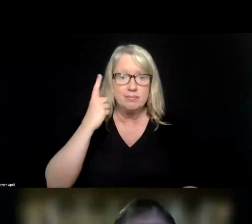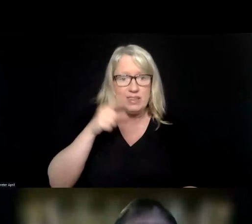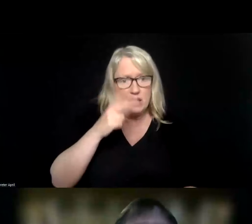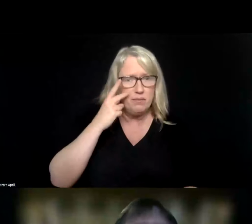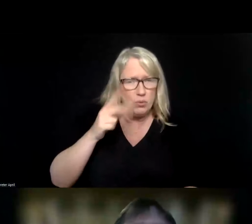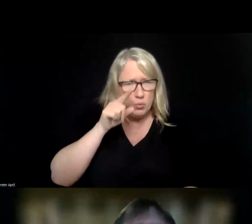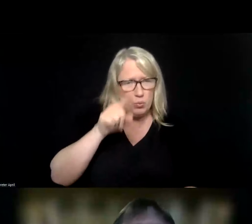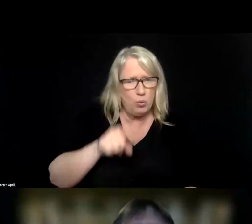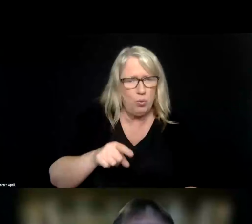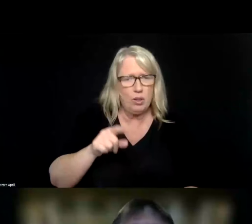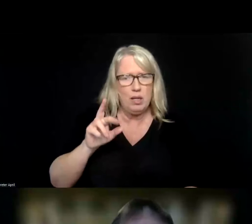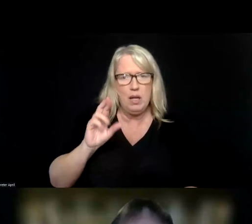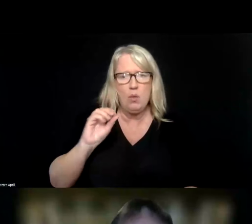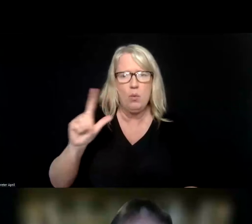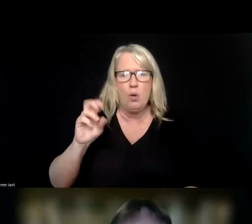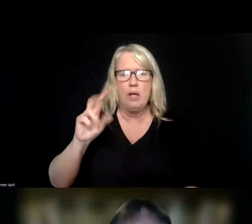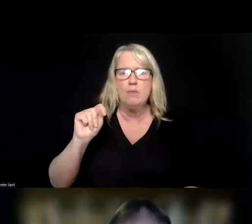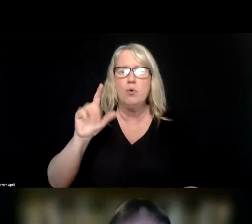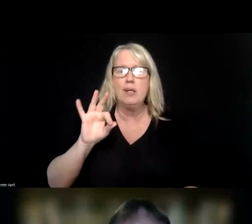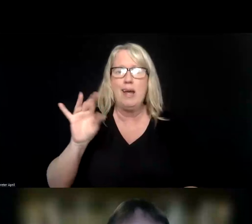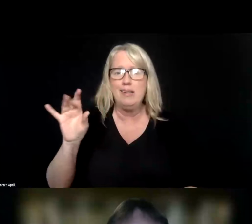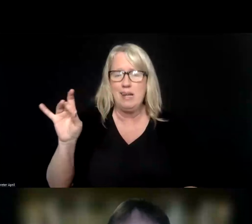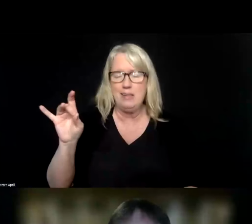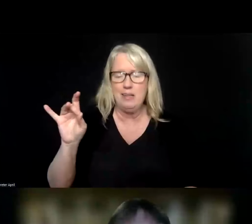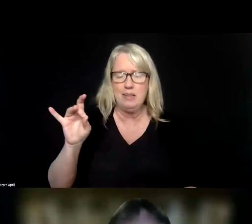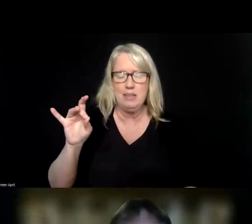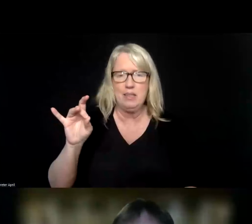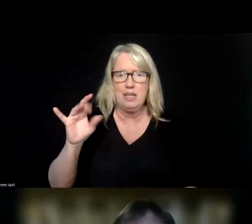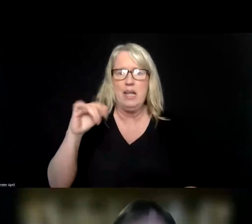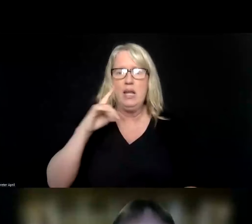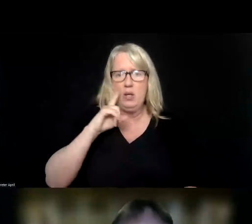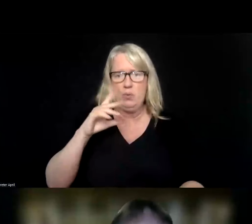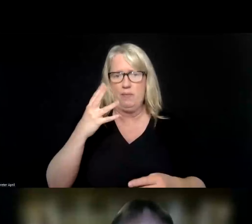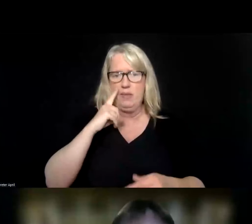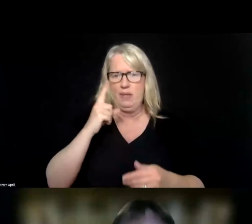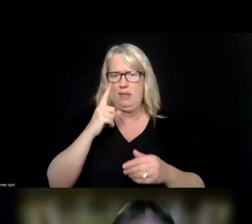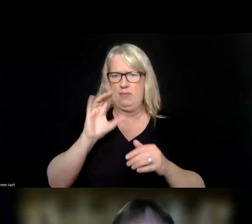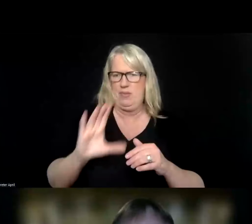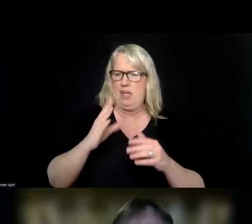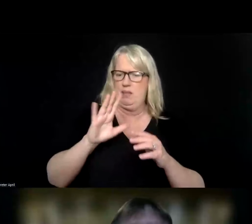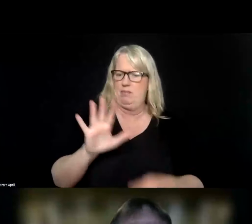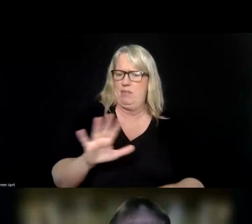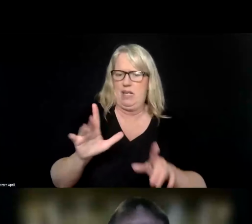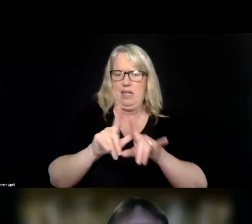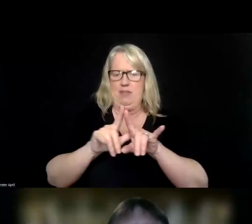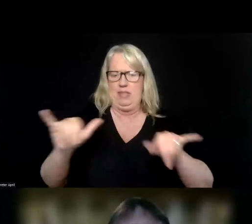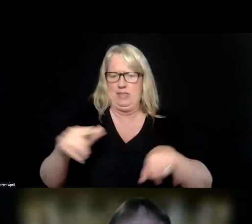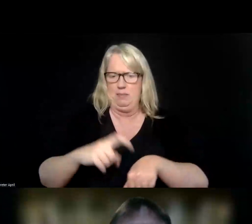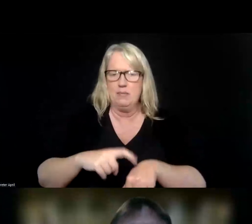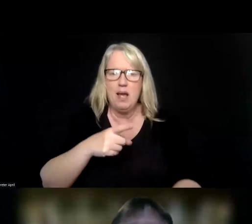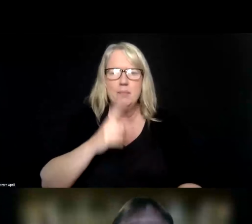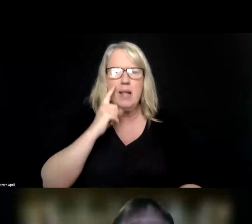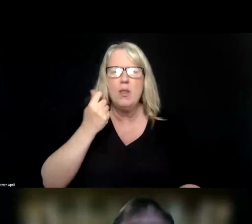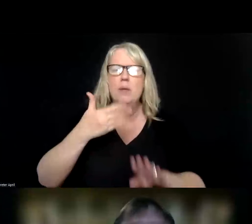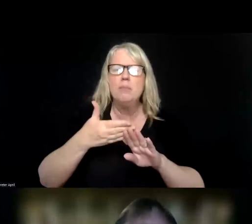rollout of 988, and we administered this right very much at the same time, a little bit before